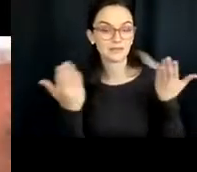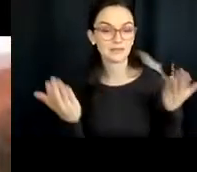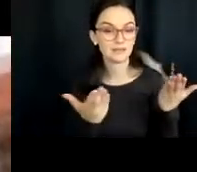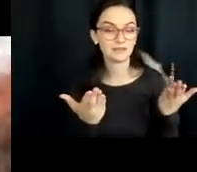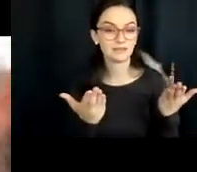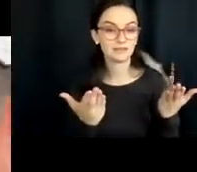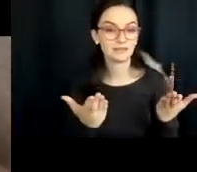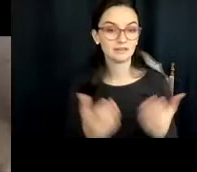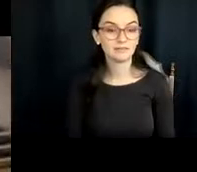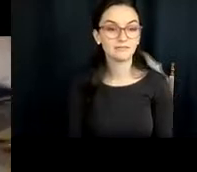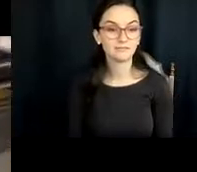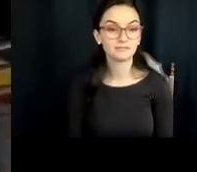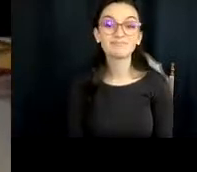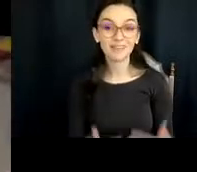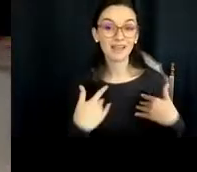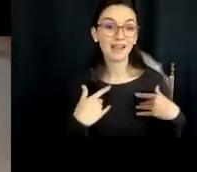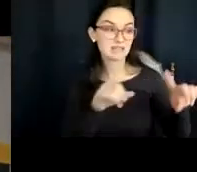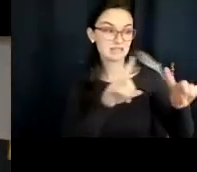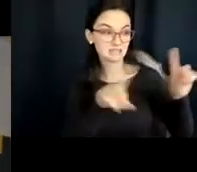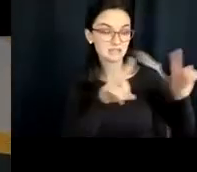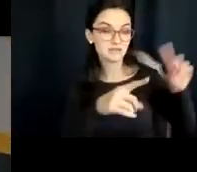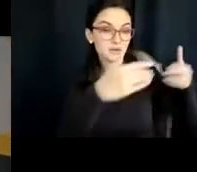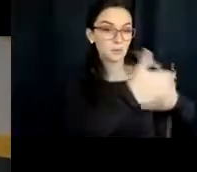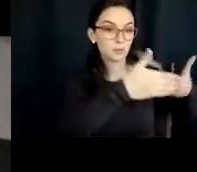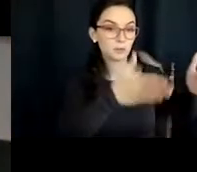different rooms up here.